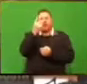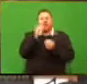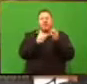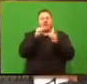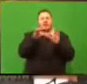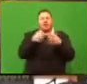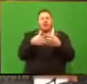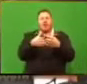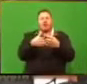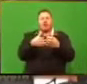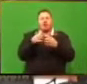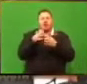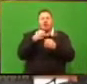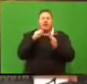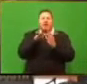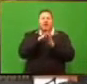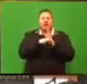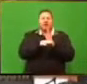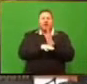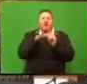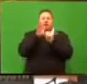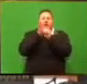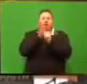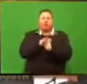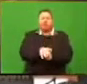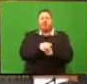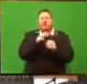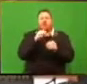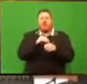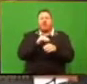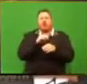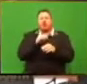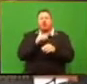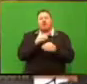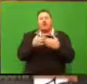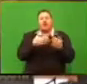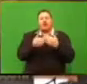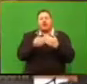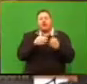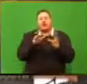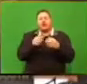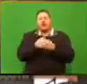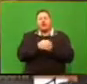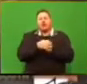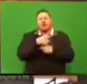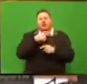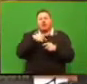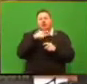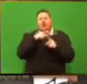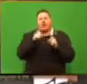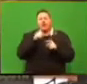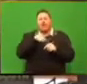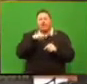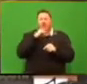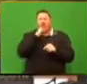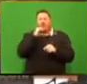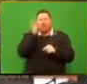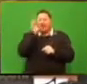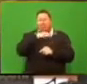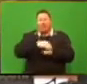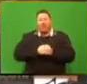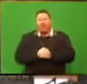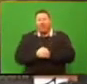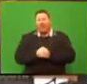can impose its agenda on all and sundry. But we are not fooled, Mr. President. We are not